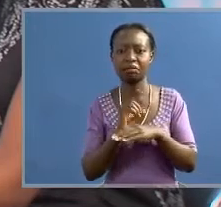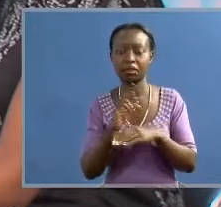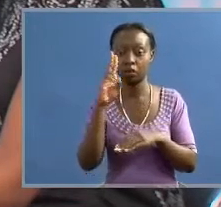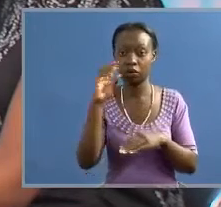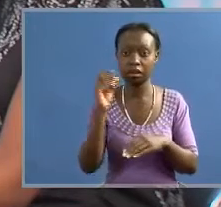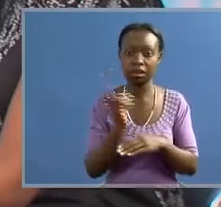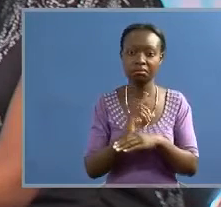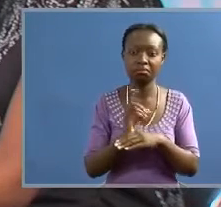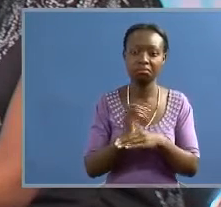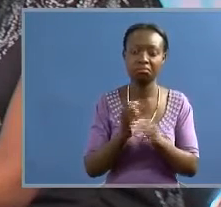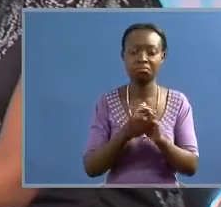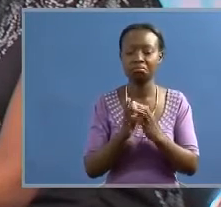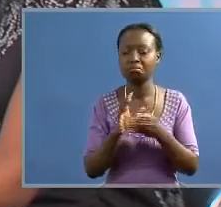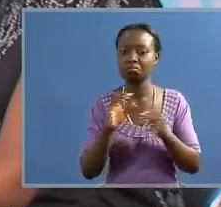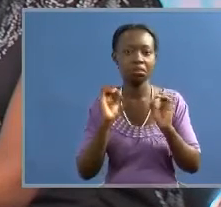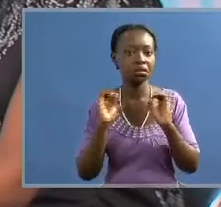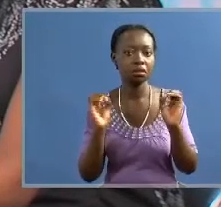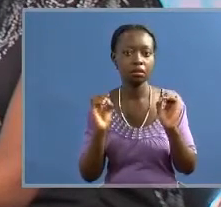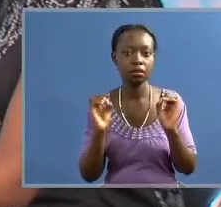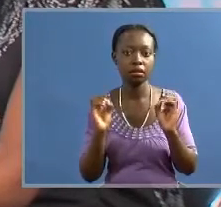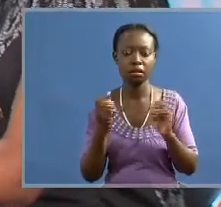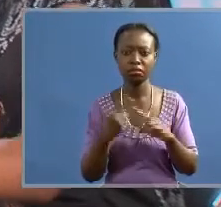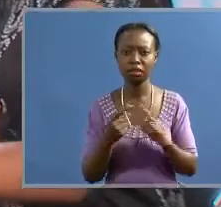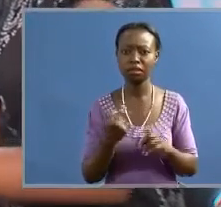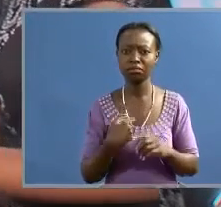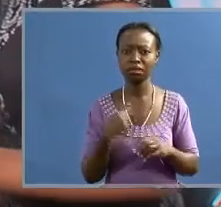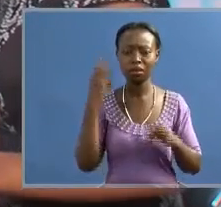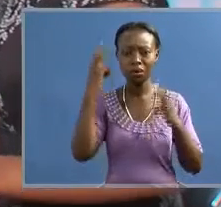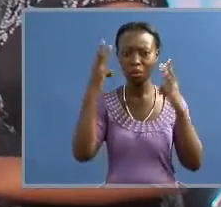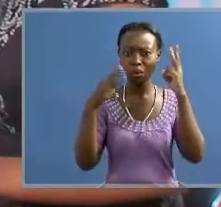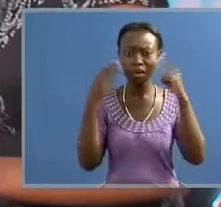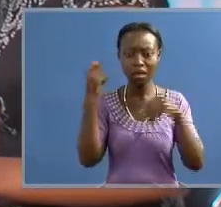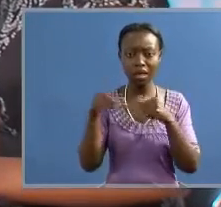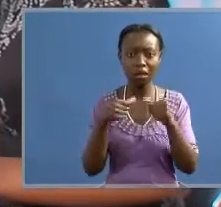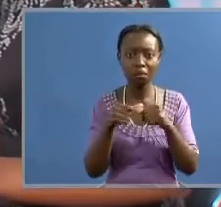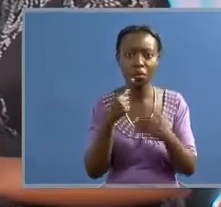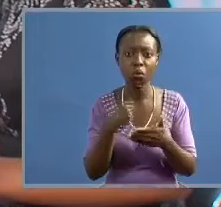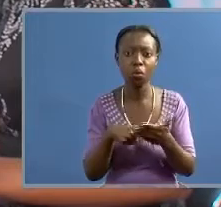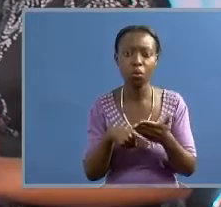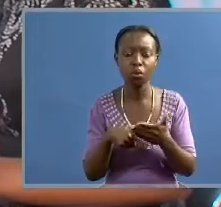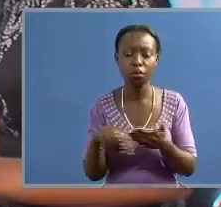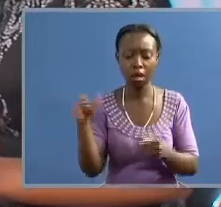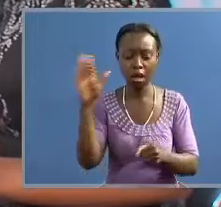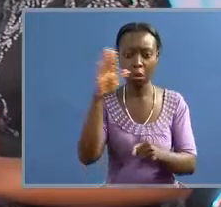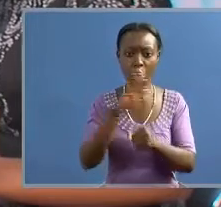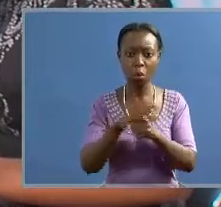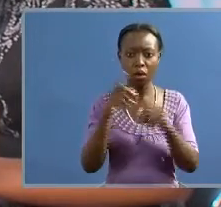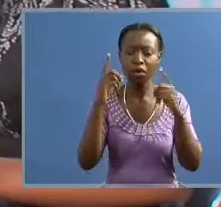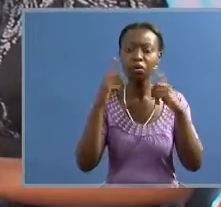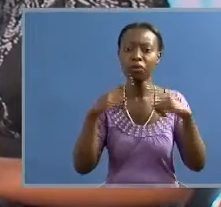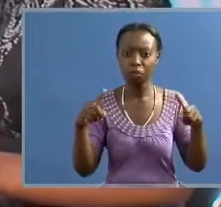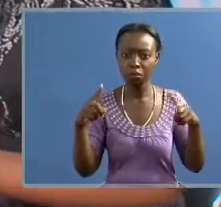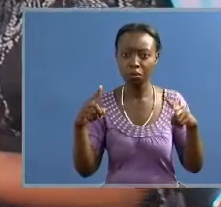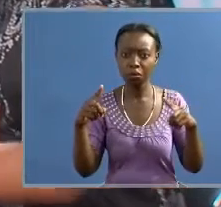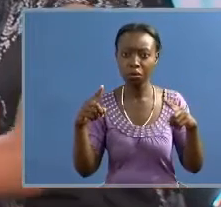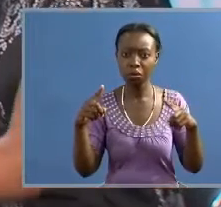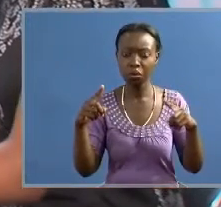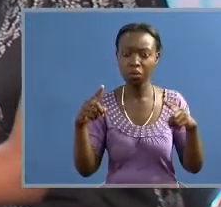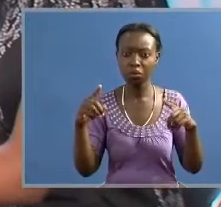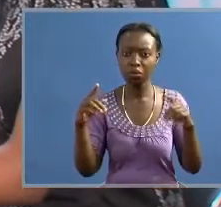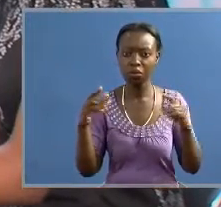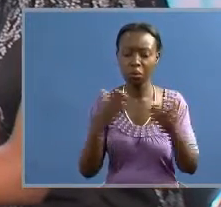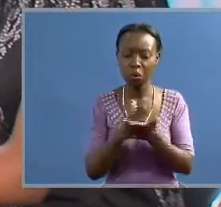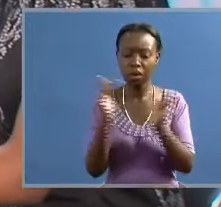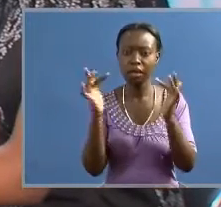is some fear that I have here. You will see a lot of information, especially on social media. Right. And most of